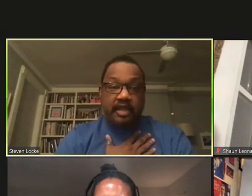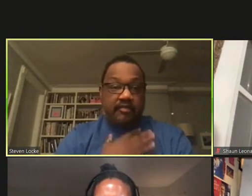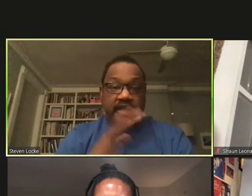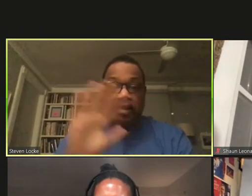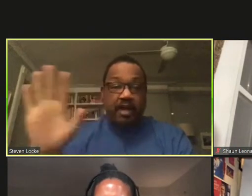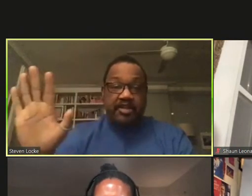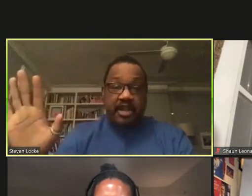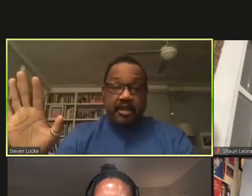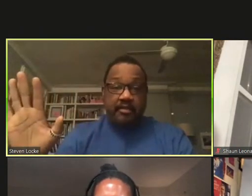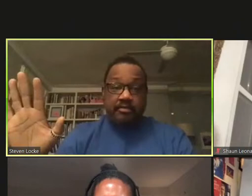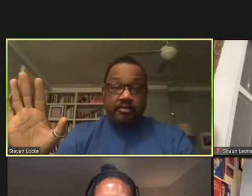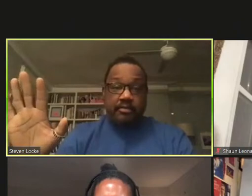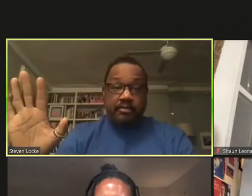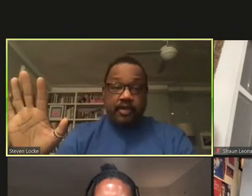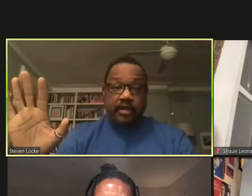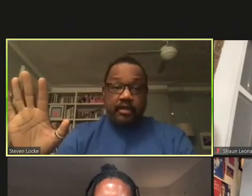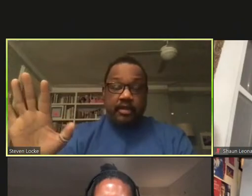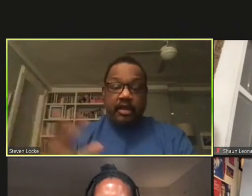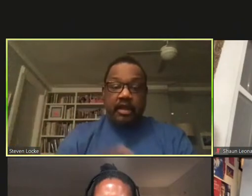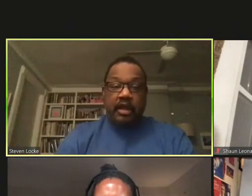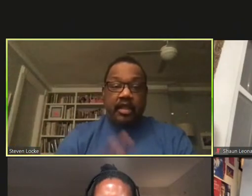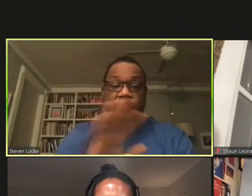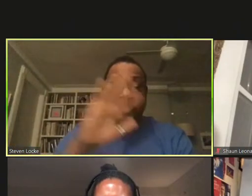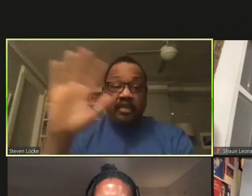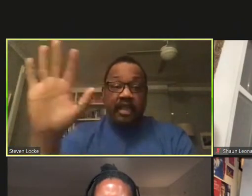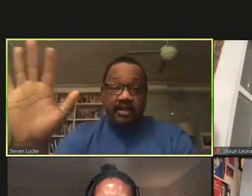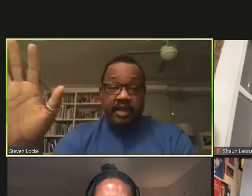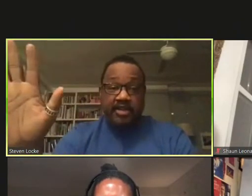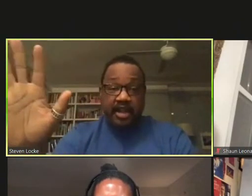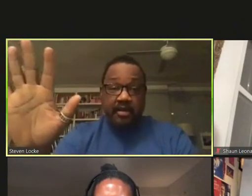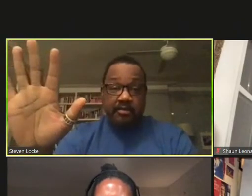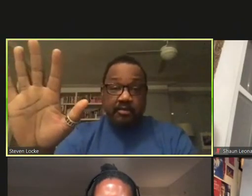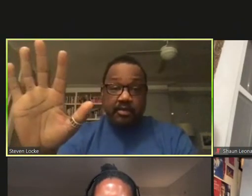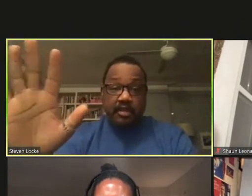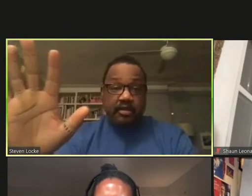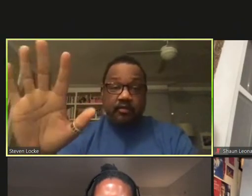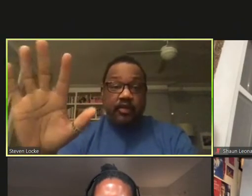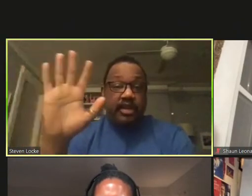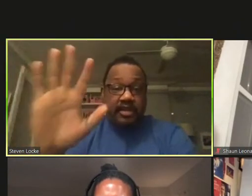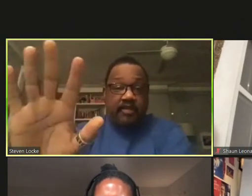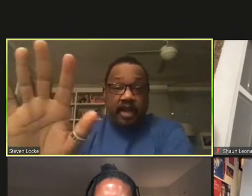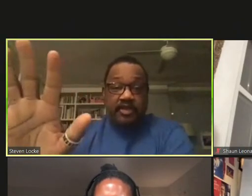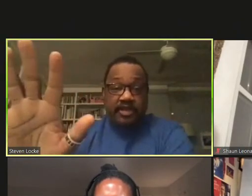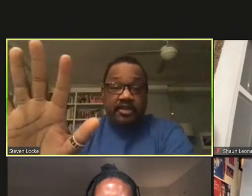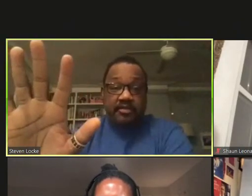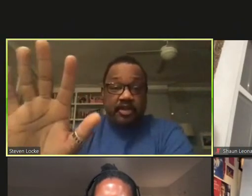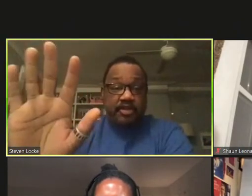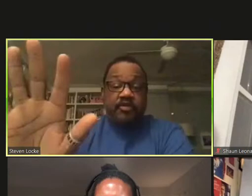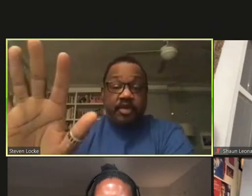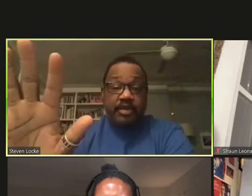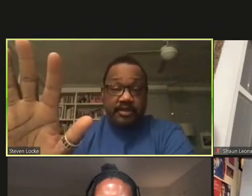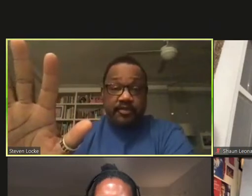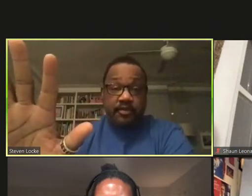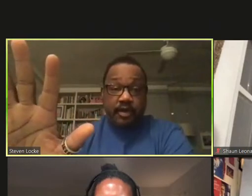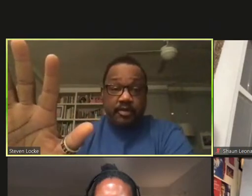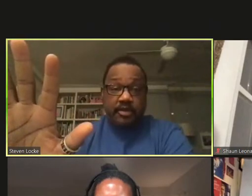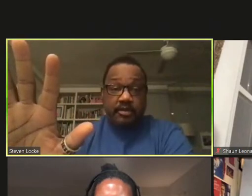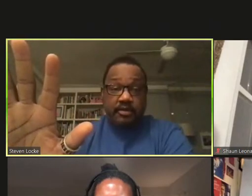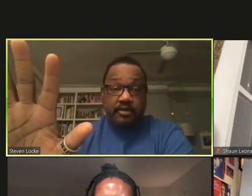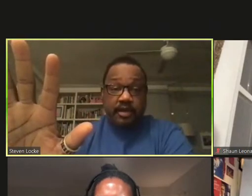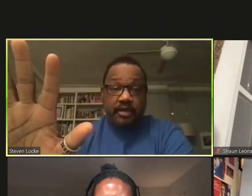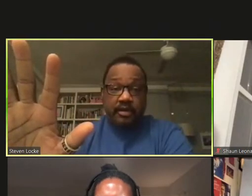that stuff. That's not my jam, right? And if you think that is my jam, then we need to have a conversation because you have been